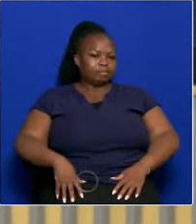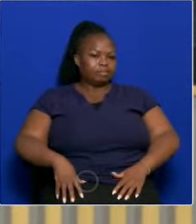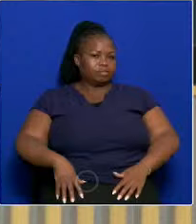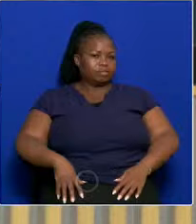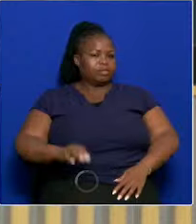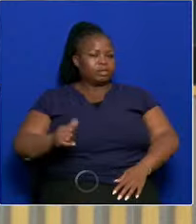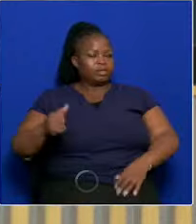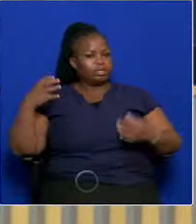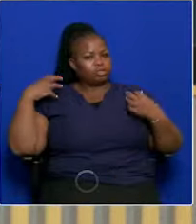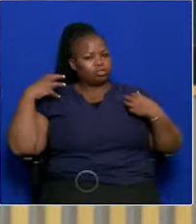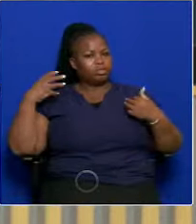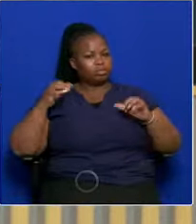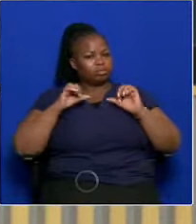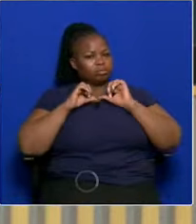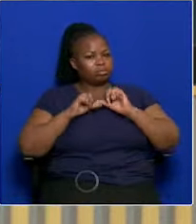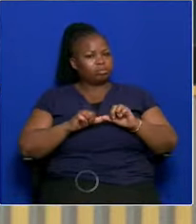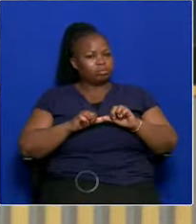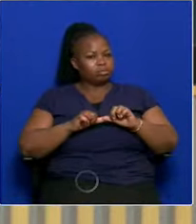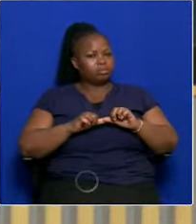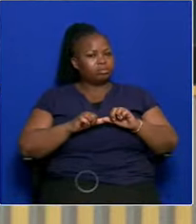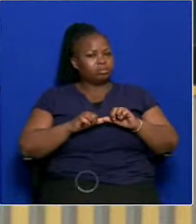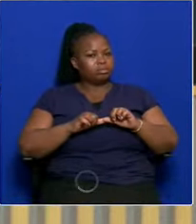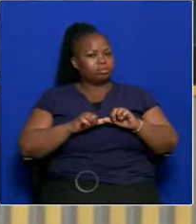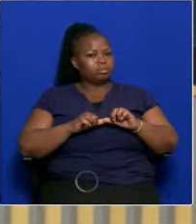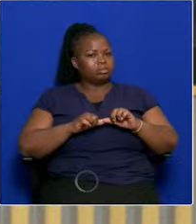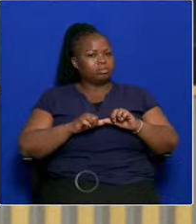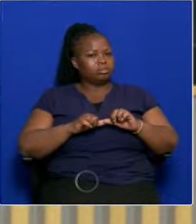with Ms. Siegel's move tomorrow.